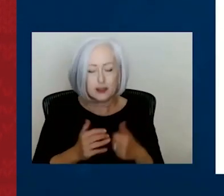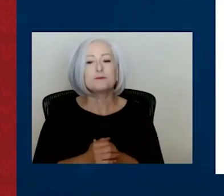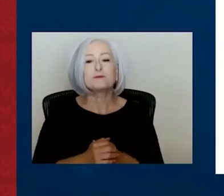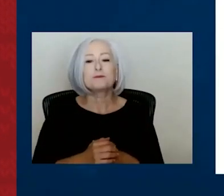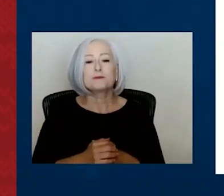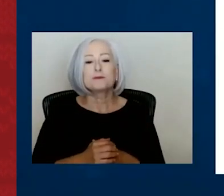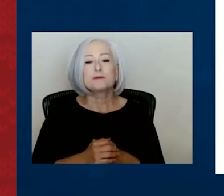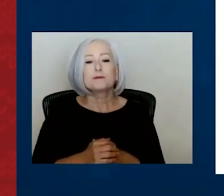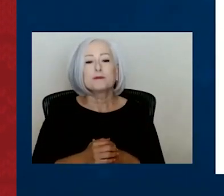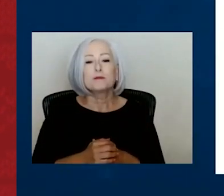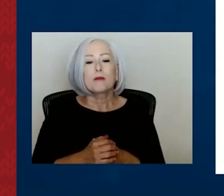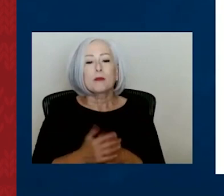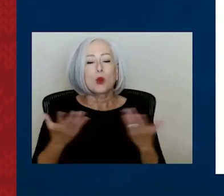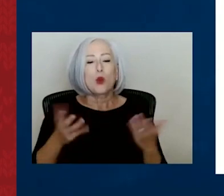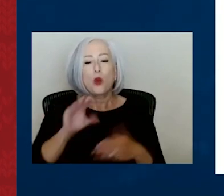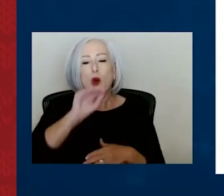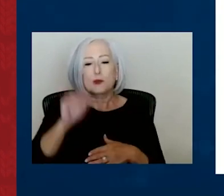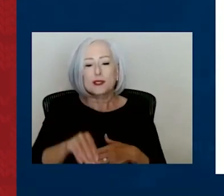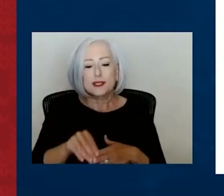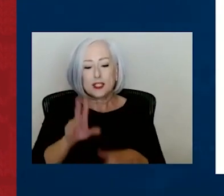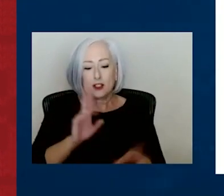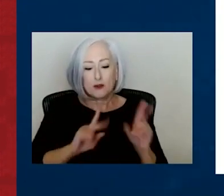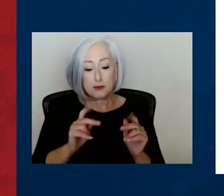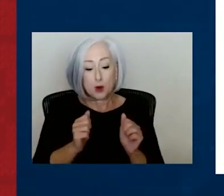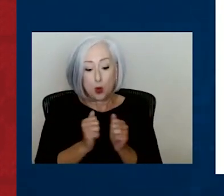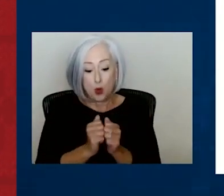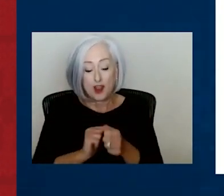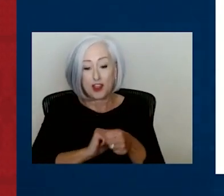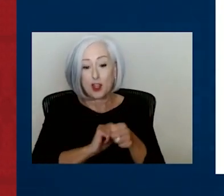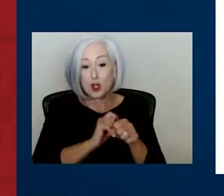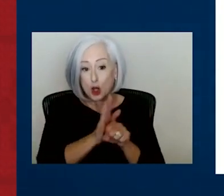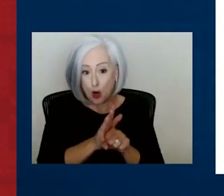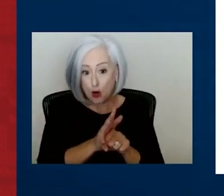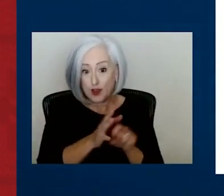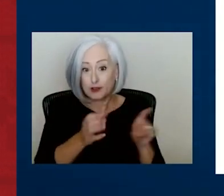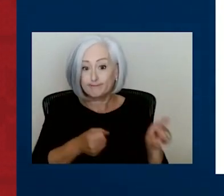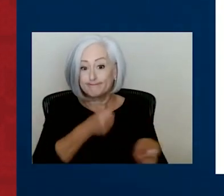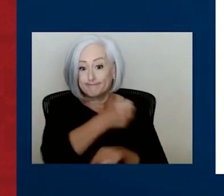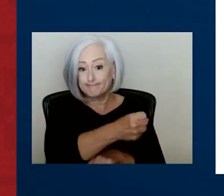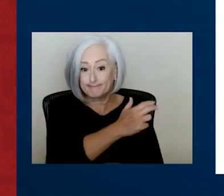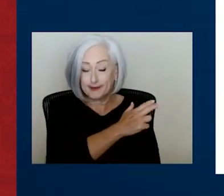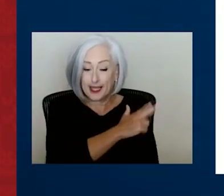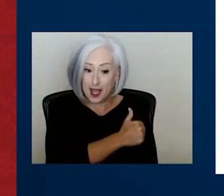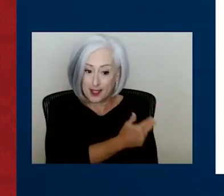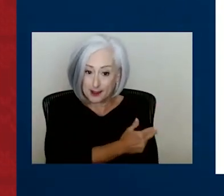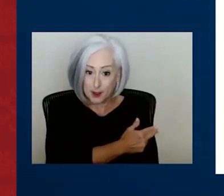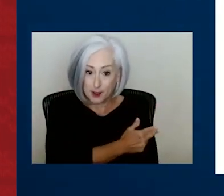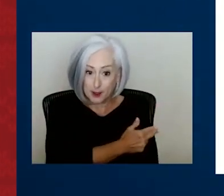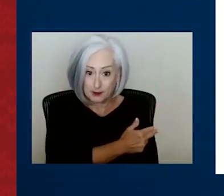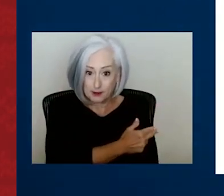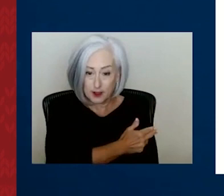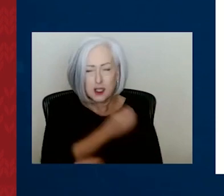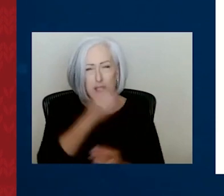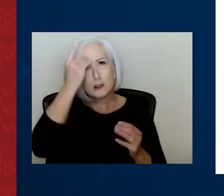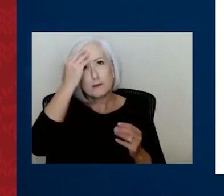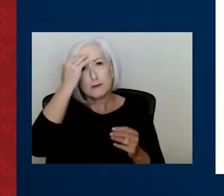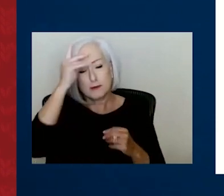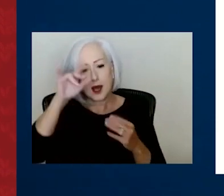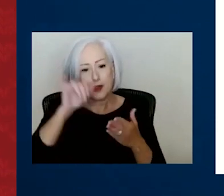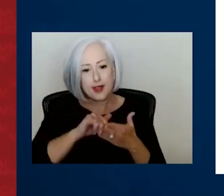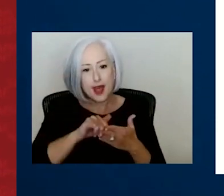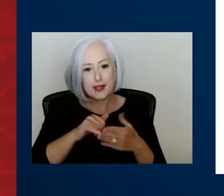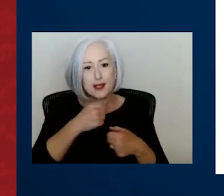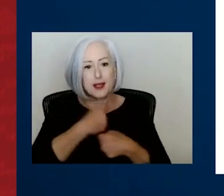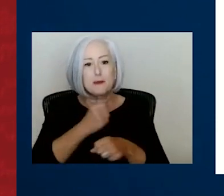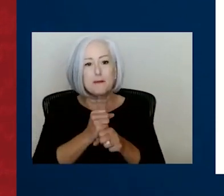what percentage of patients with COVID are getting hospitalized. So taking that into account, they created this community